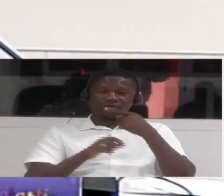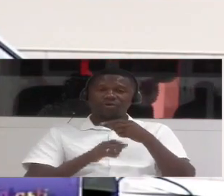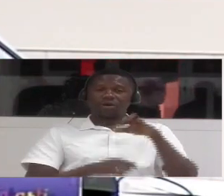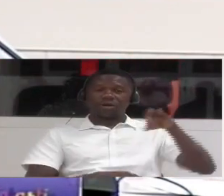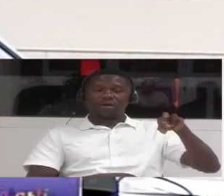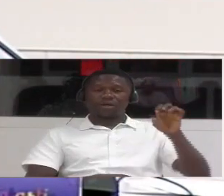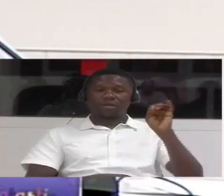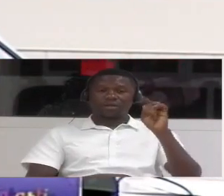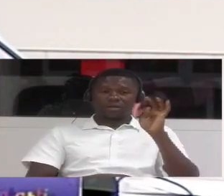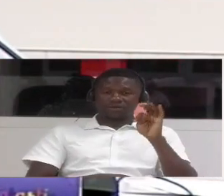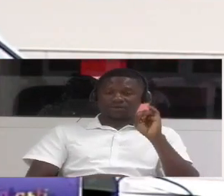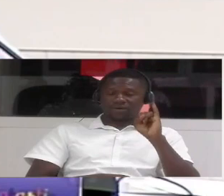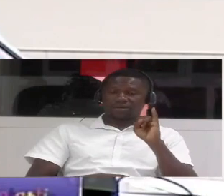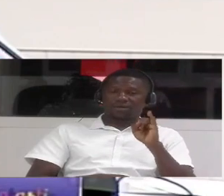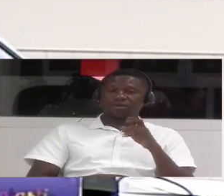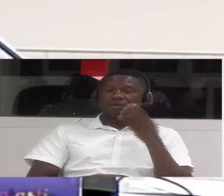the protest march